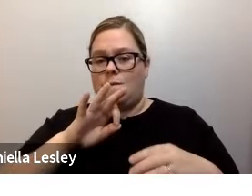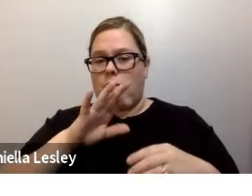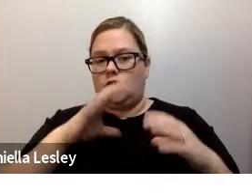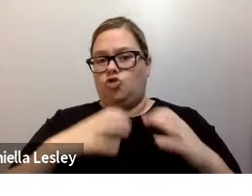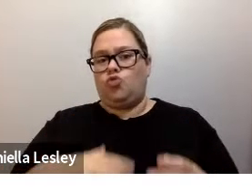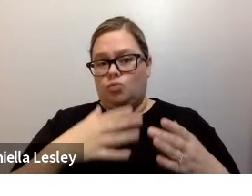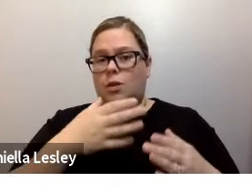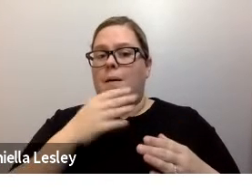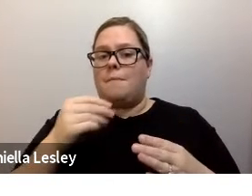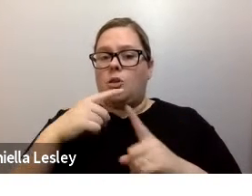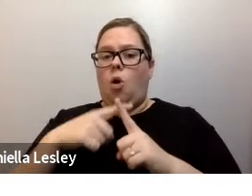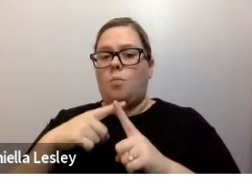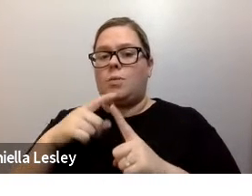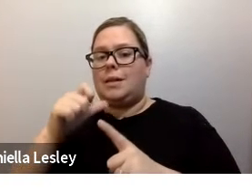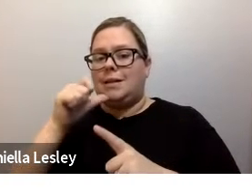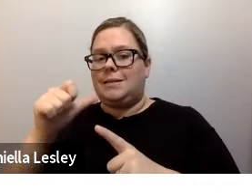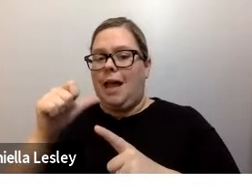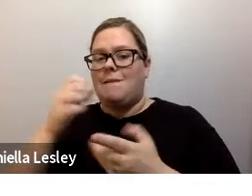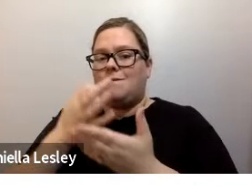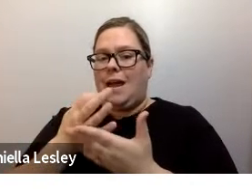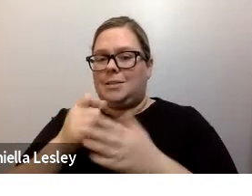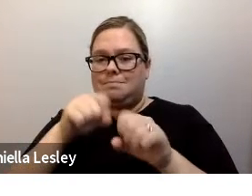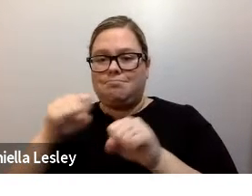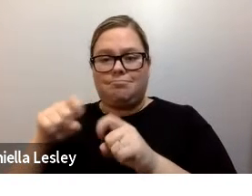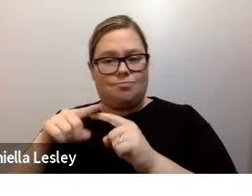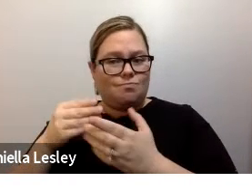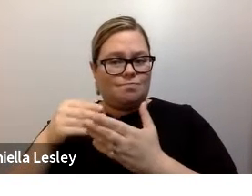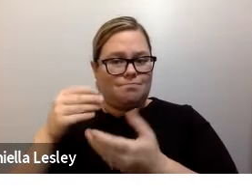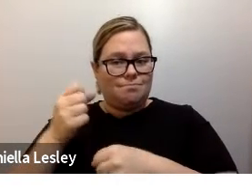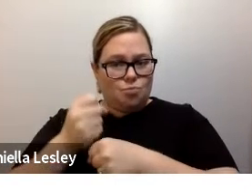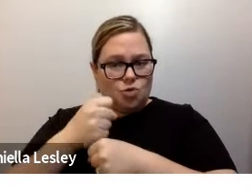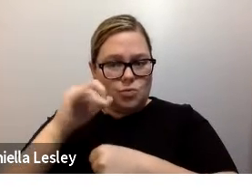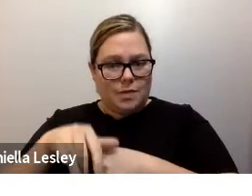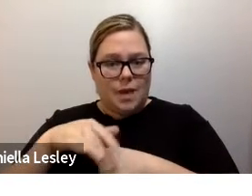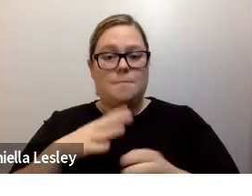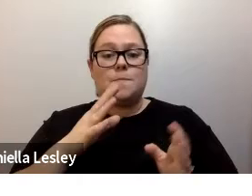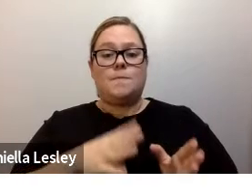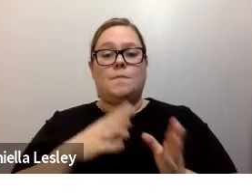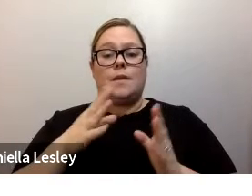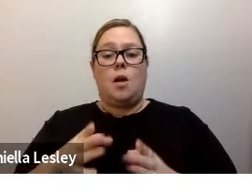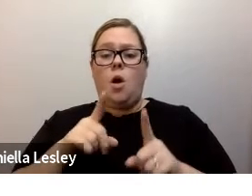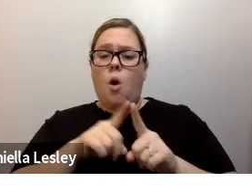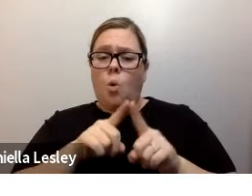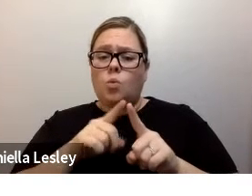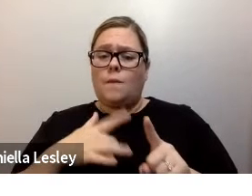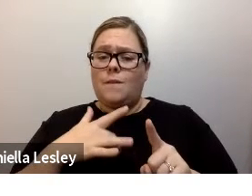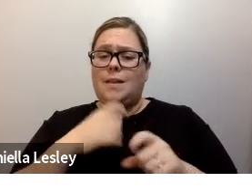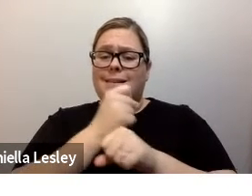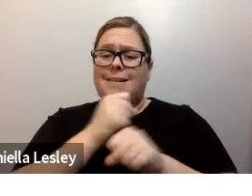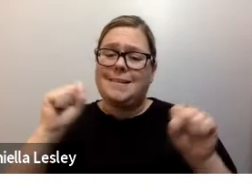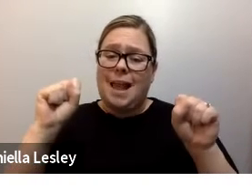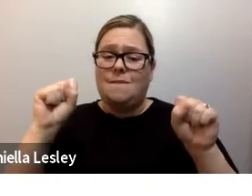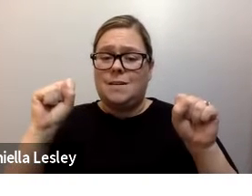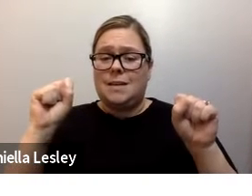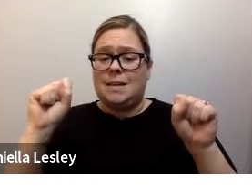viable to produce this fitness equipment. They also felt like there was a safety liability with producing it,